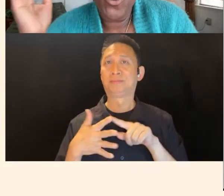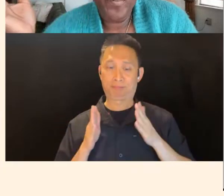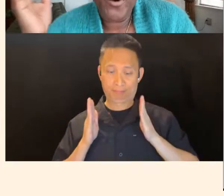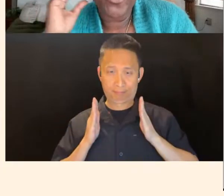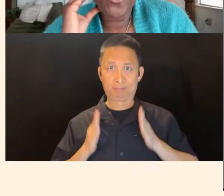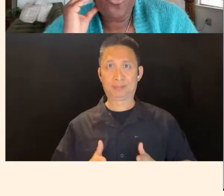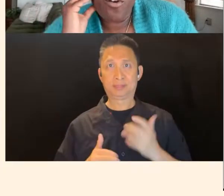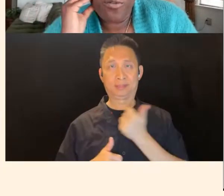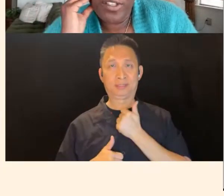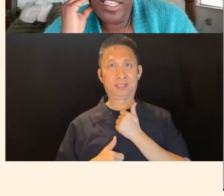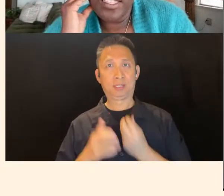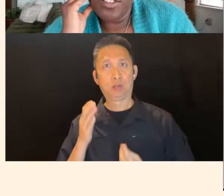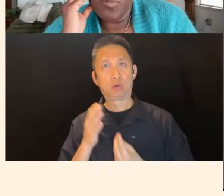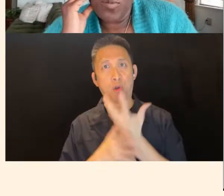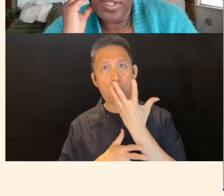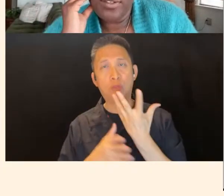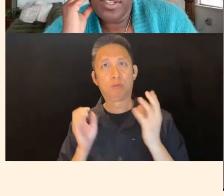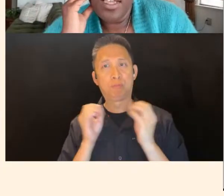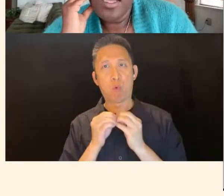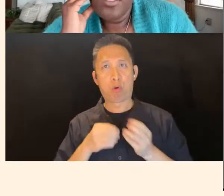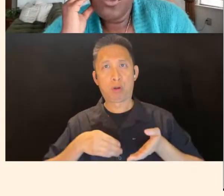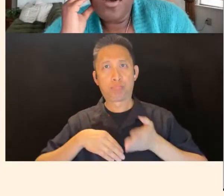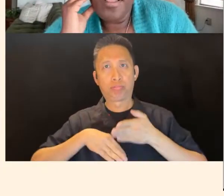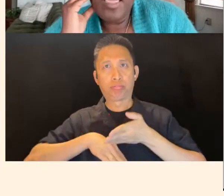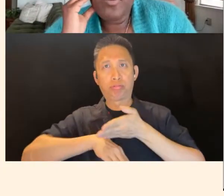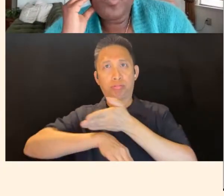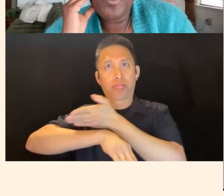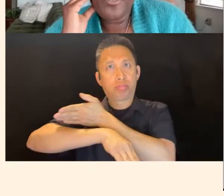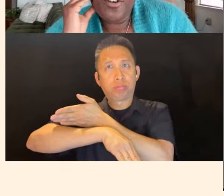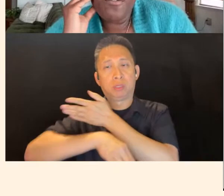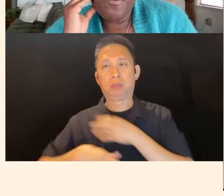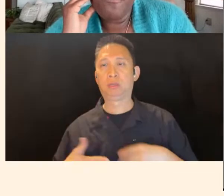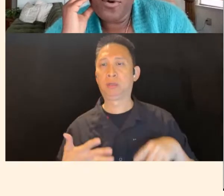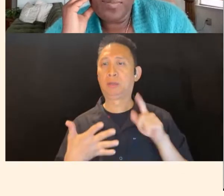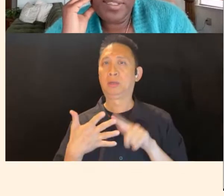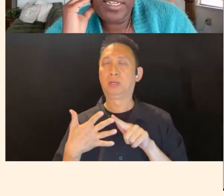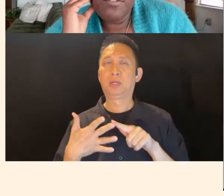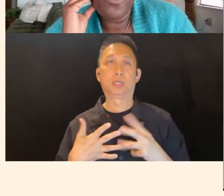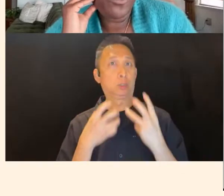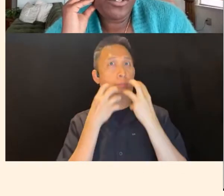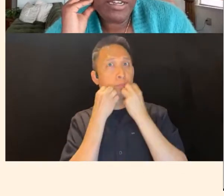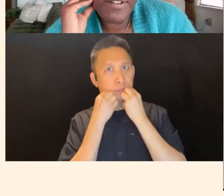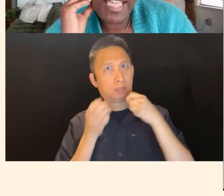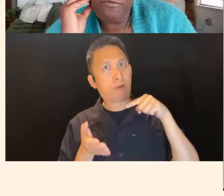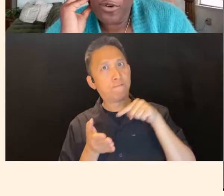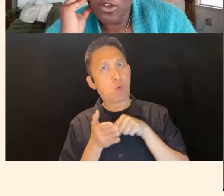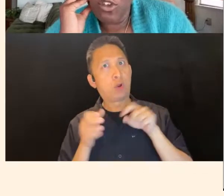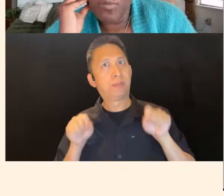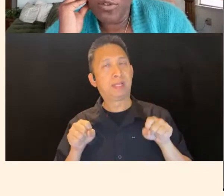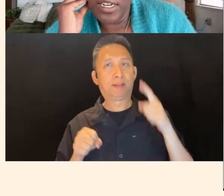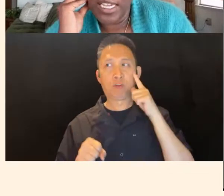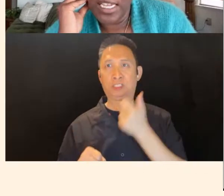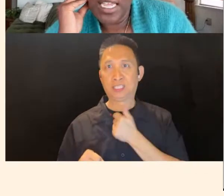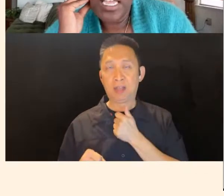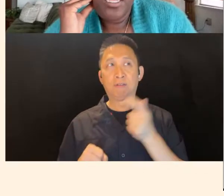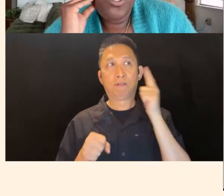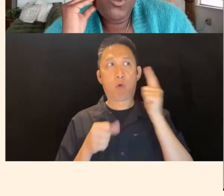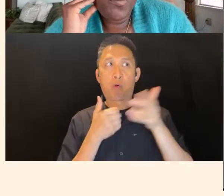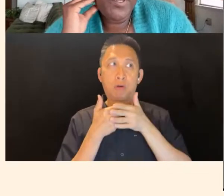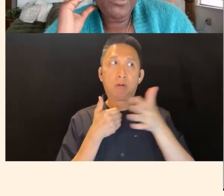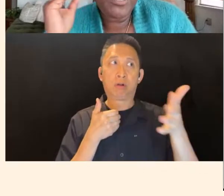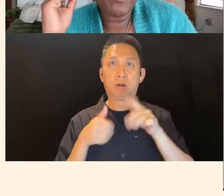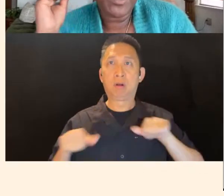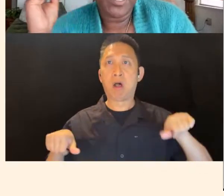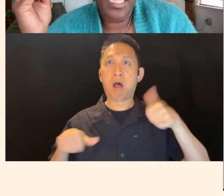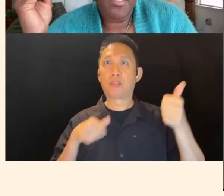into your own personal growth in these moments. You are able to preserve affordability for yourself and for your community.